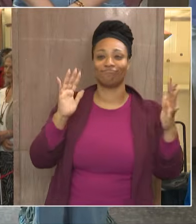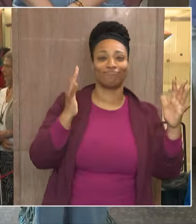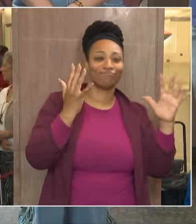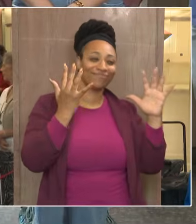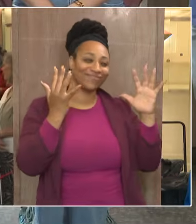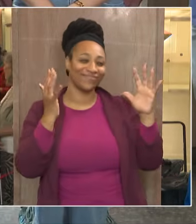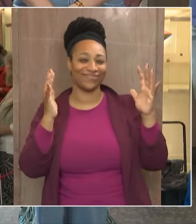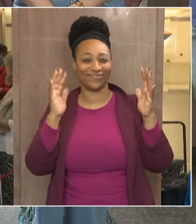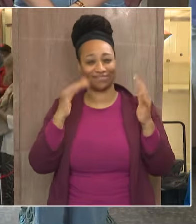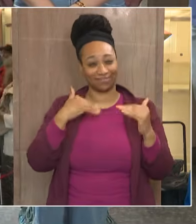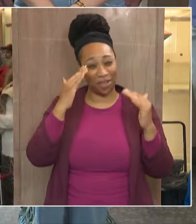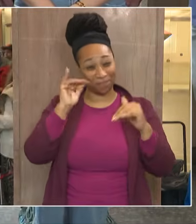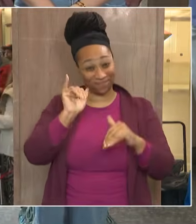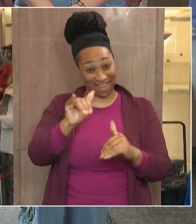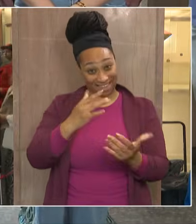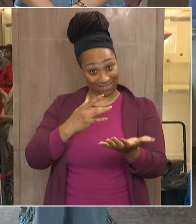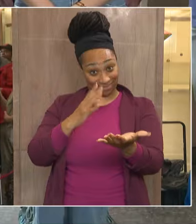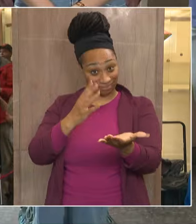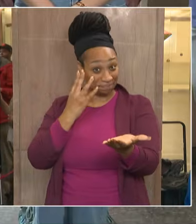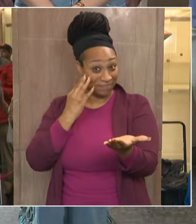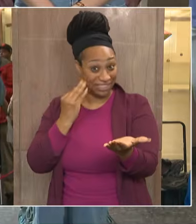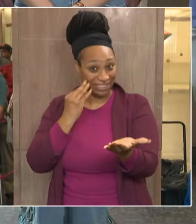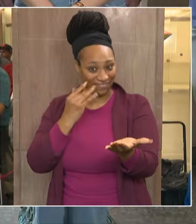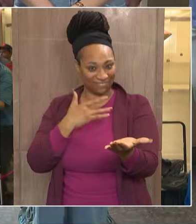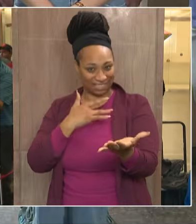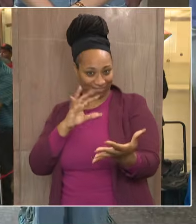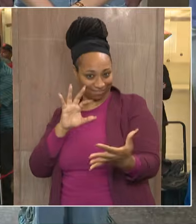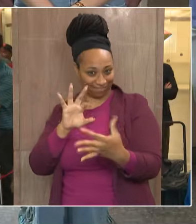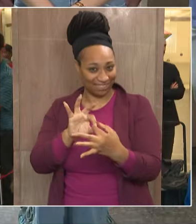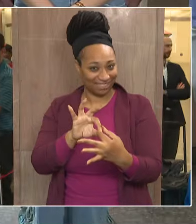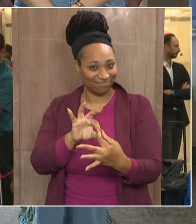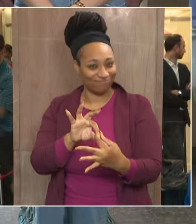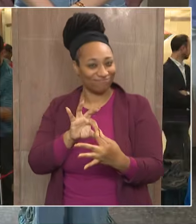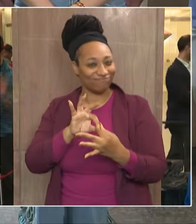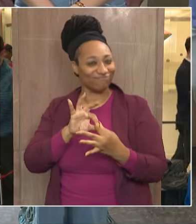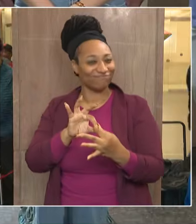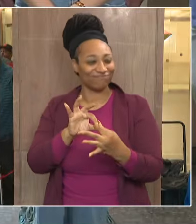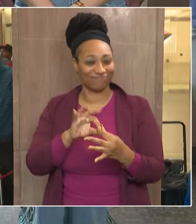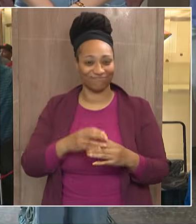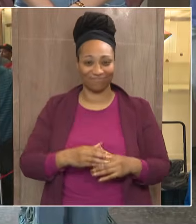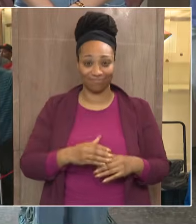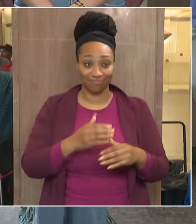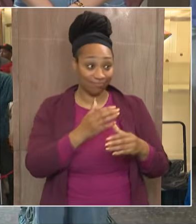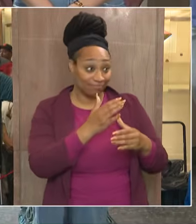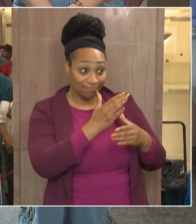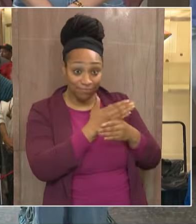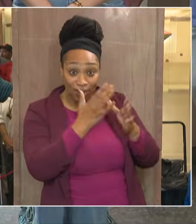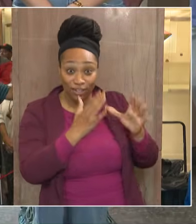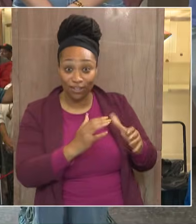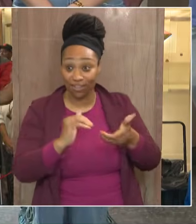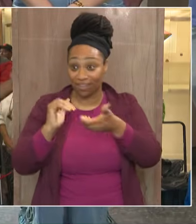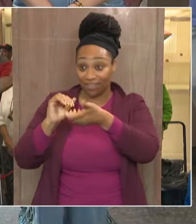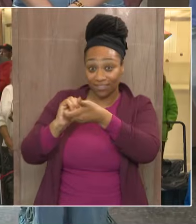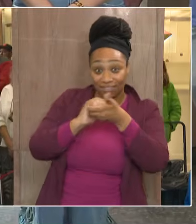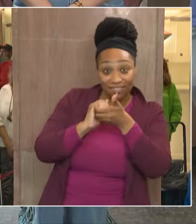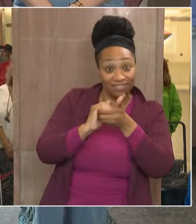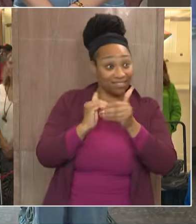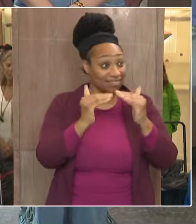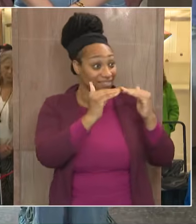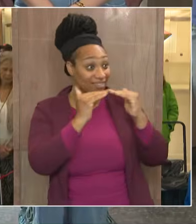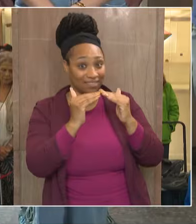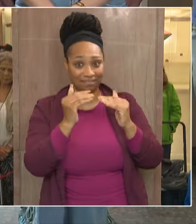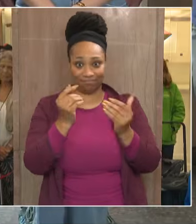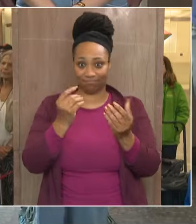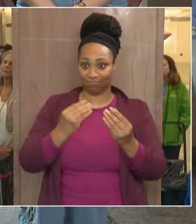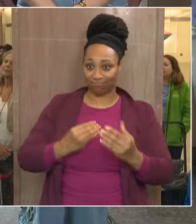that expand our shared understanding and empathy. Thank you so much to Leona and Deirdre and the entire Golden